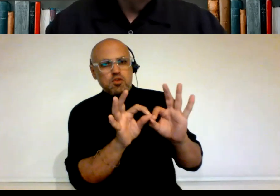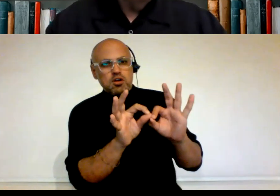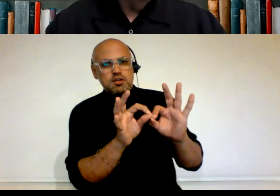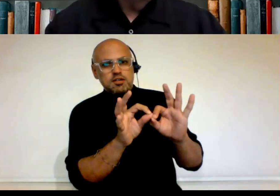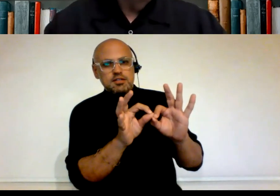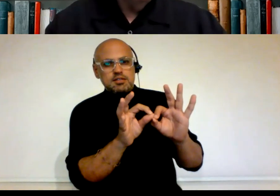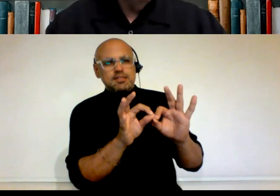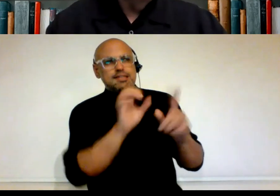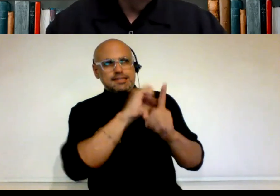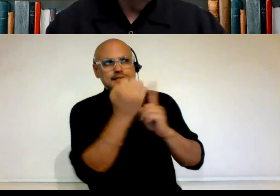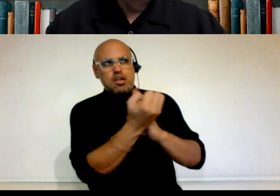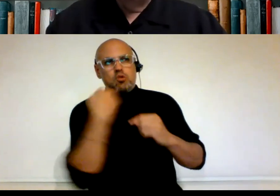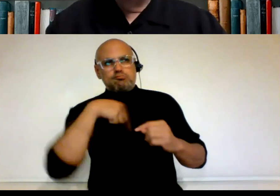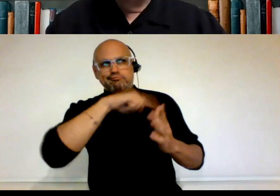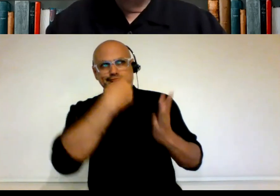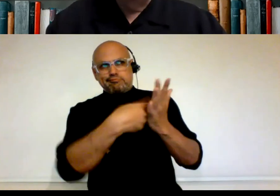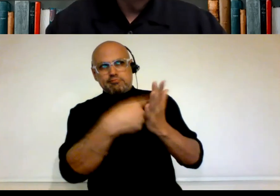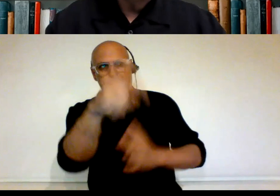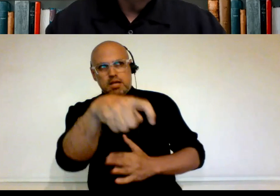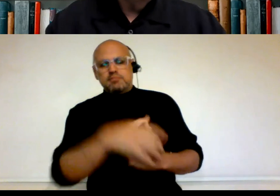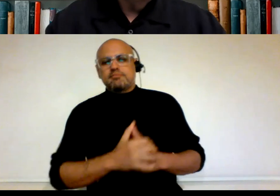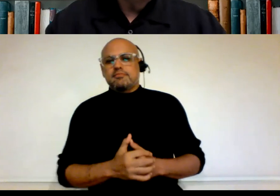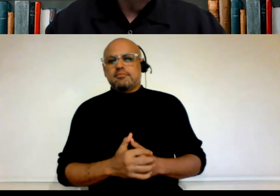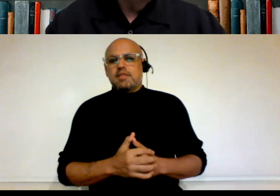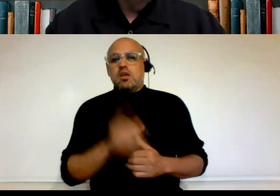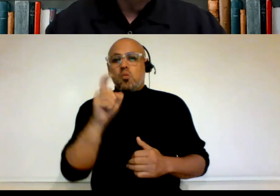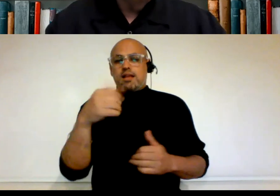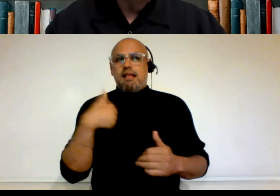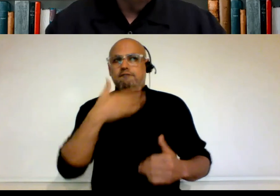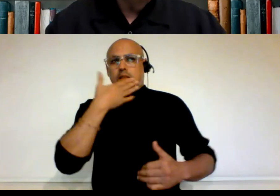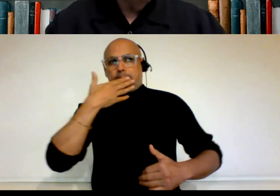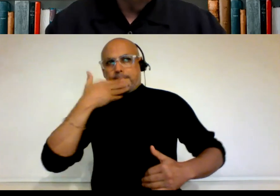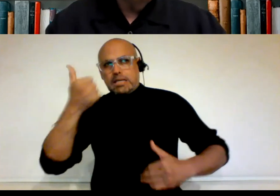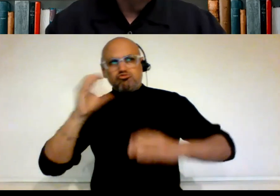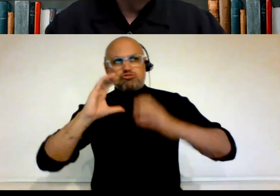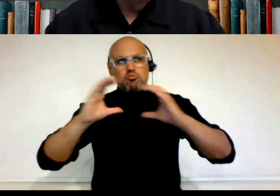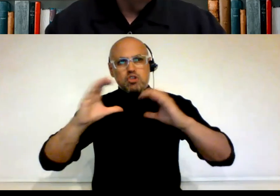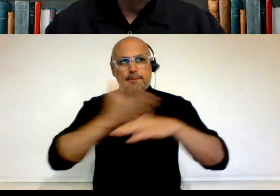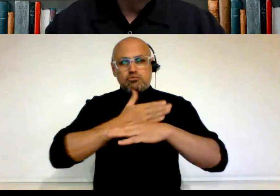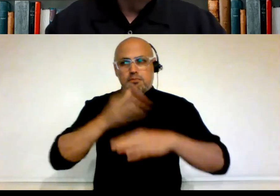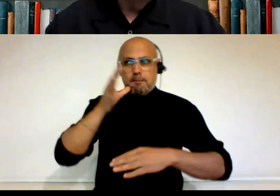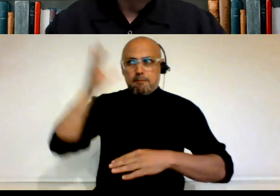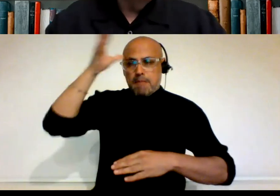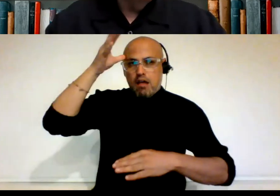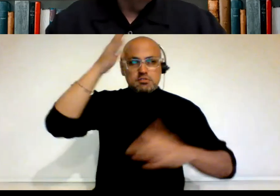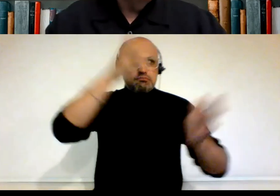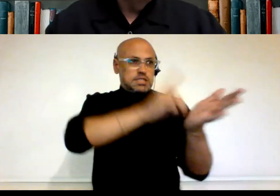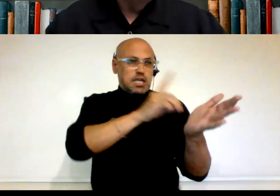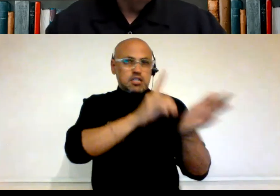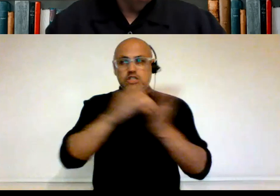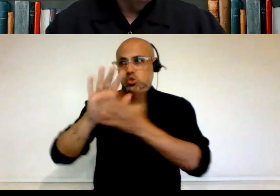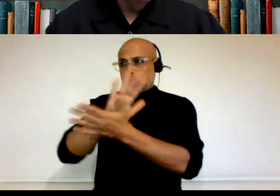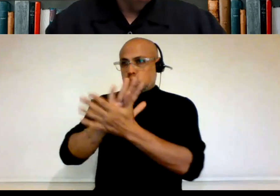scenario that we need to talk about, and that is we need to have the best communication between parents, doctors, and the